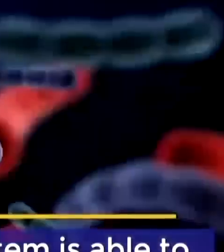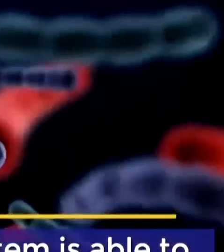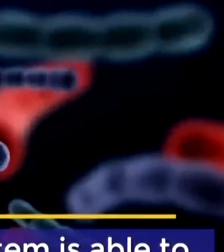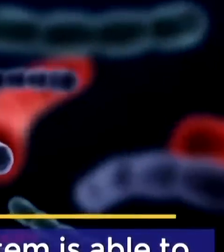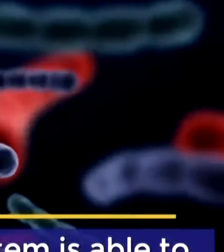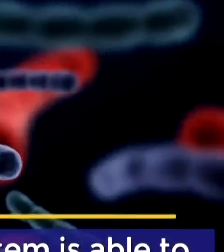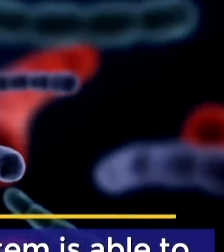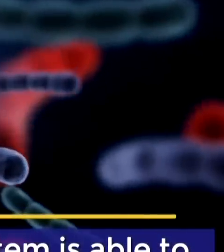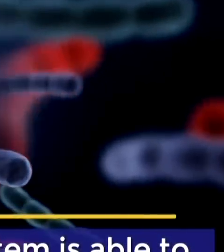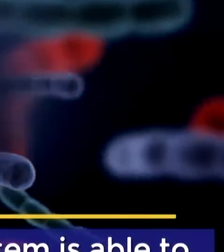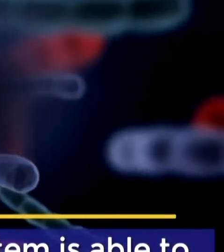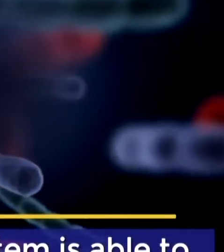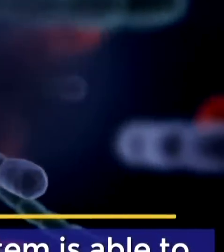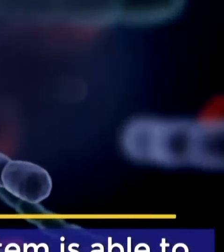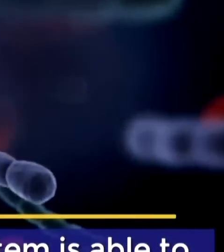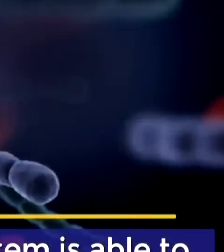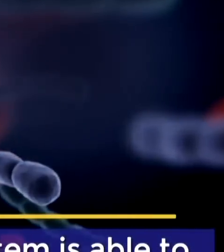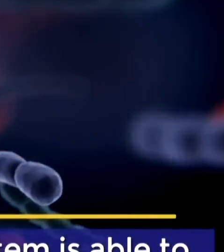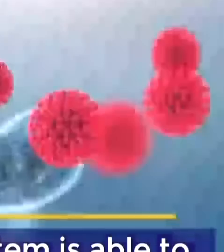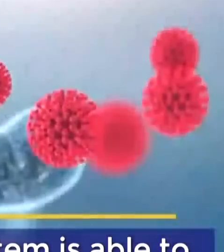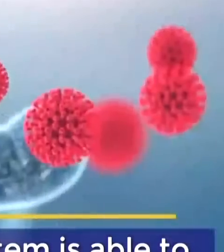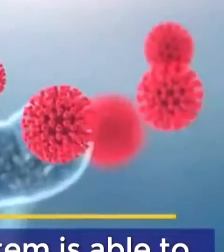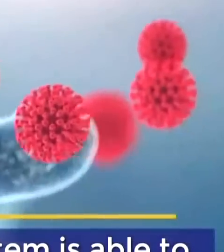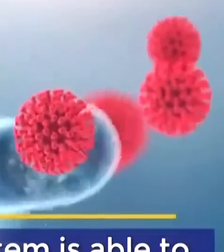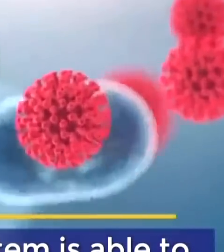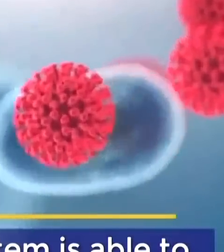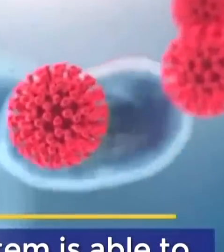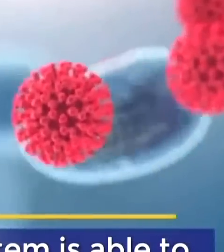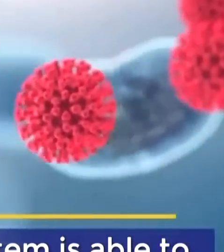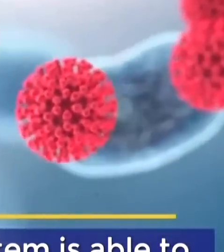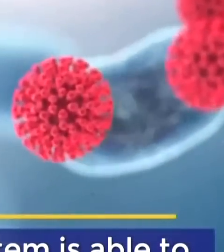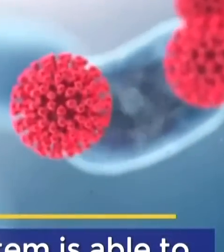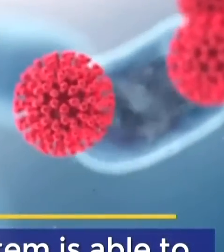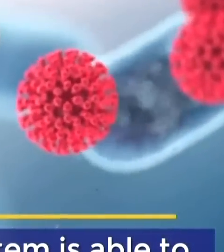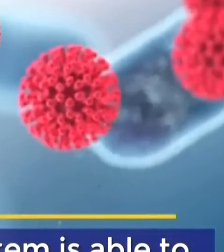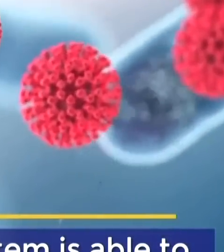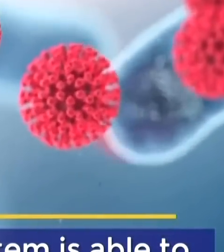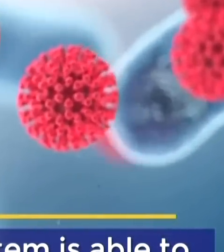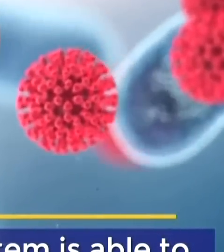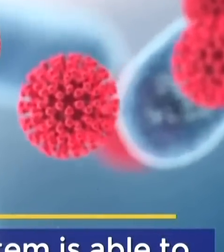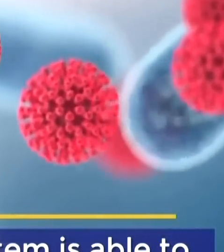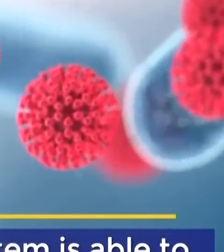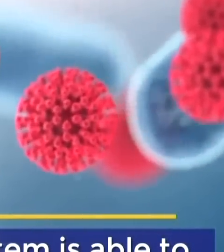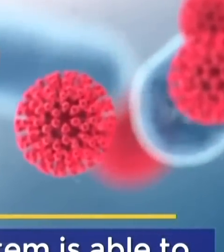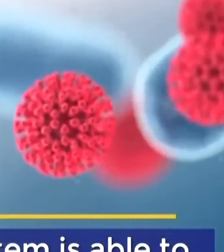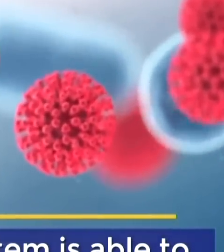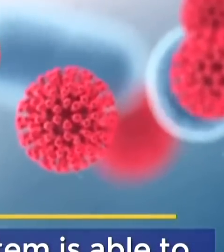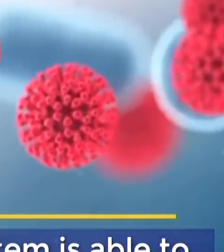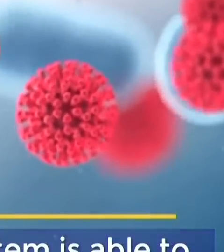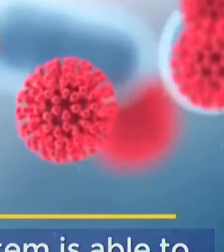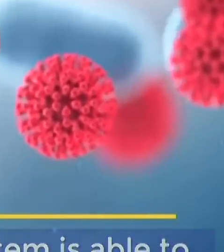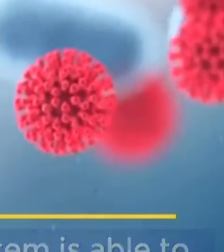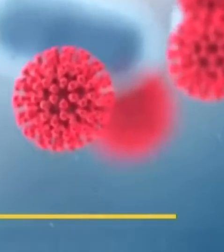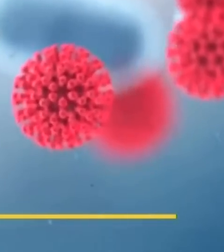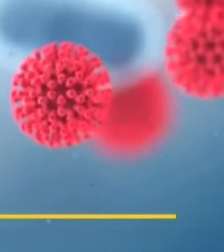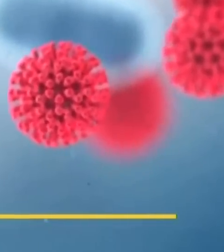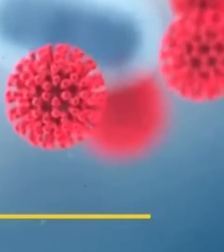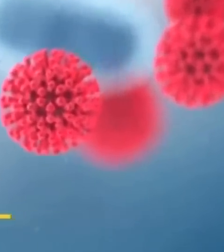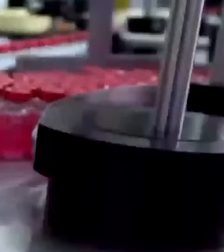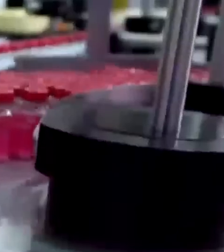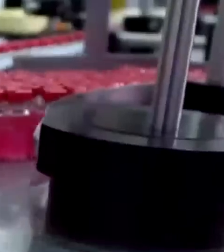a virus or bacteria. It also produces antibodies that fight and destroy the germ before you become